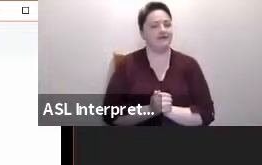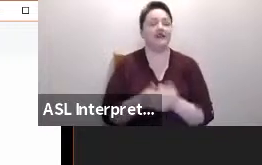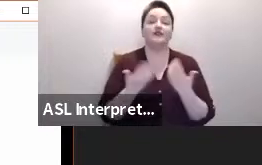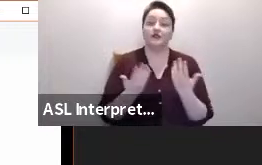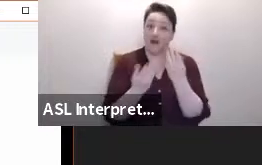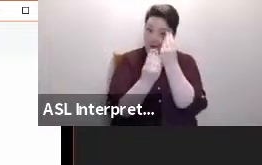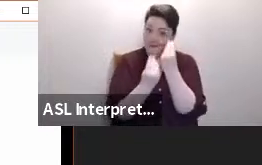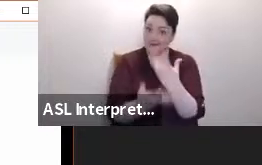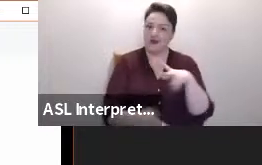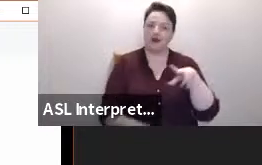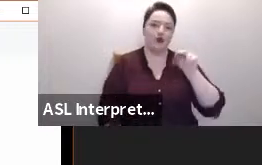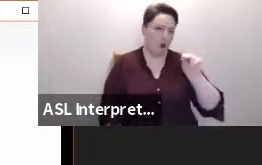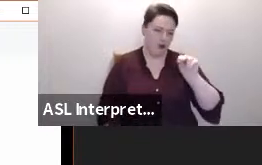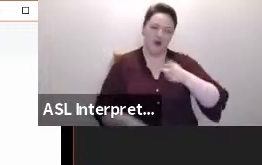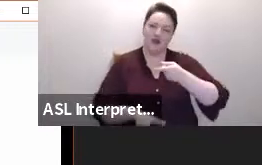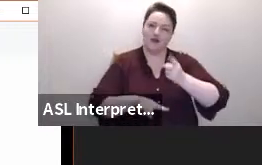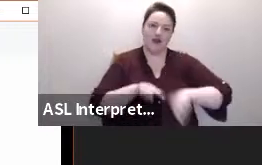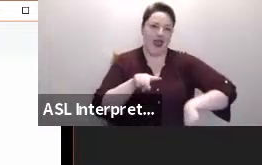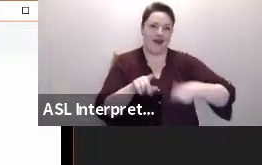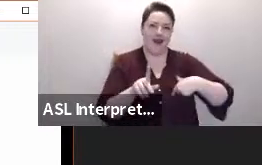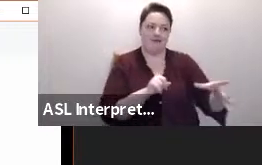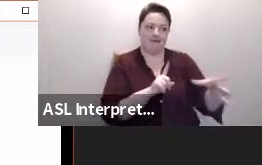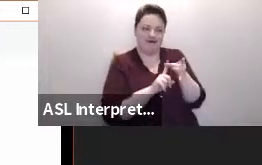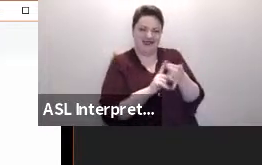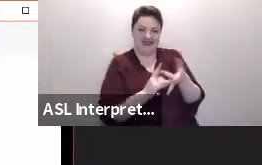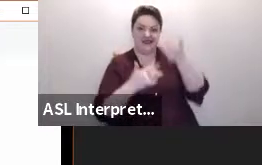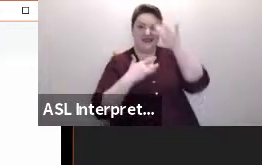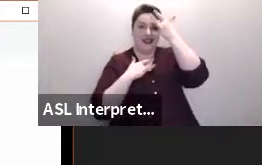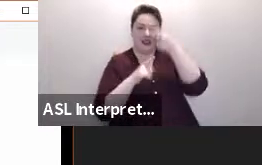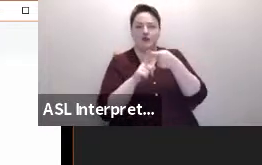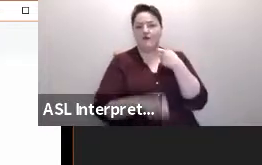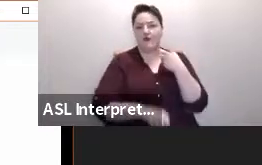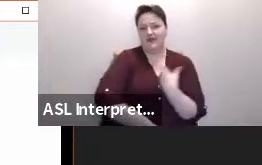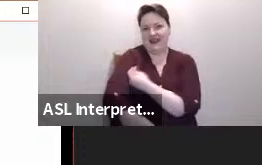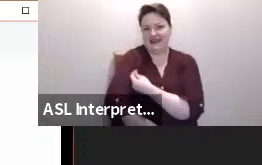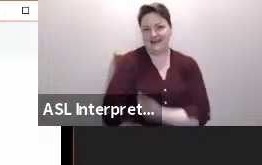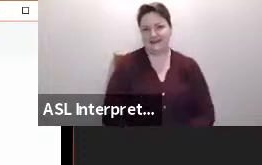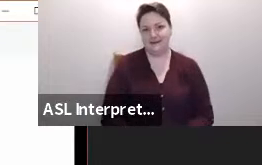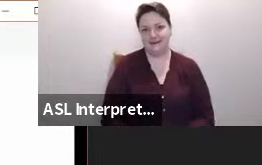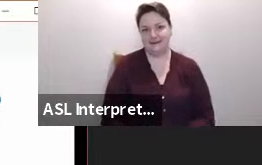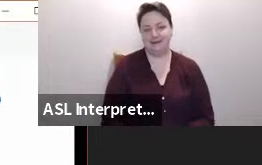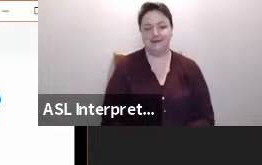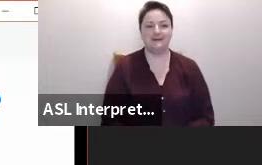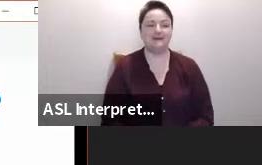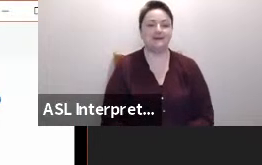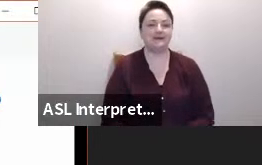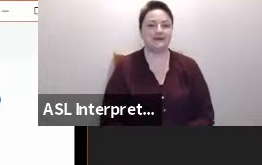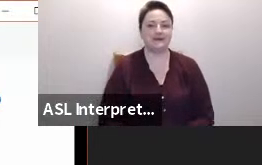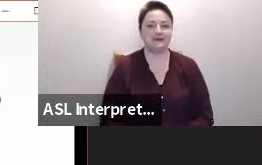get COVID-19 from the vaccines.